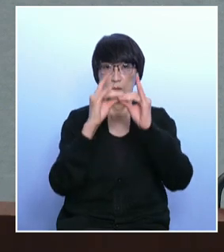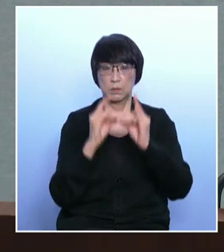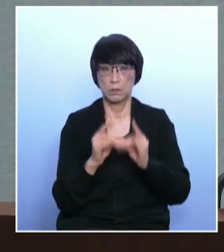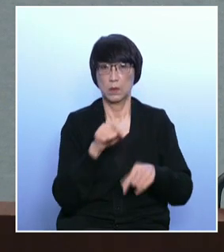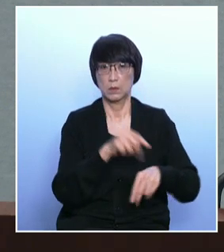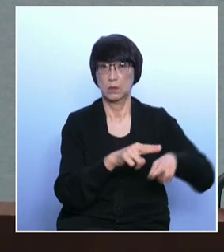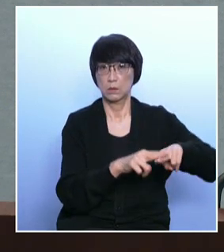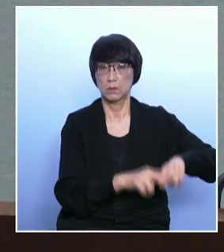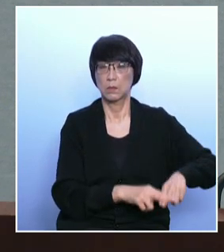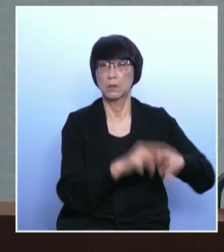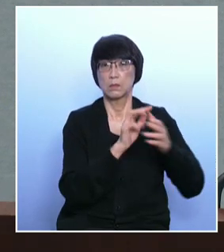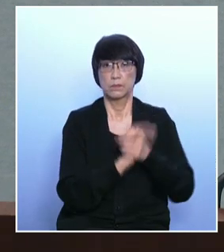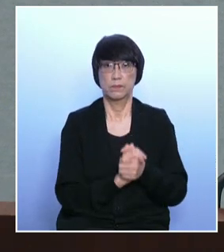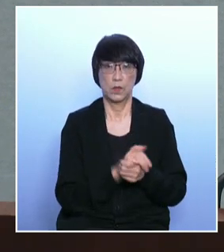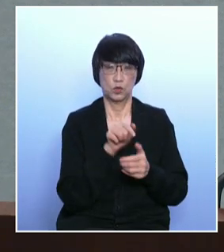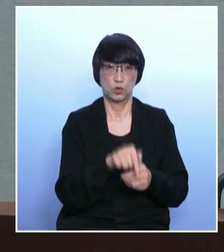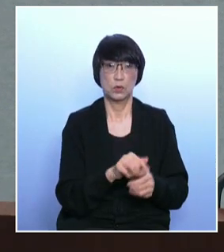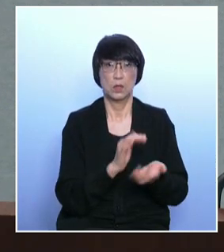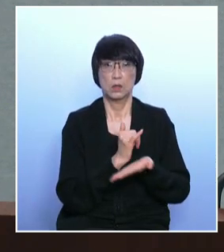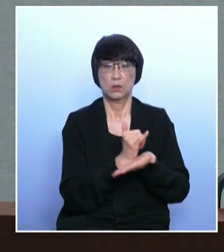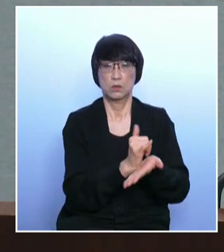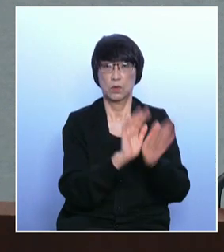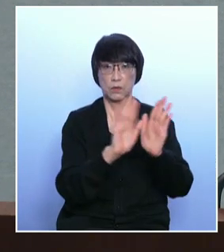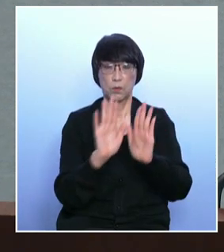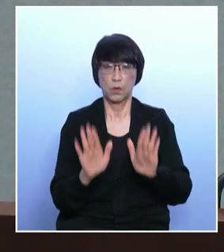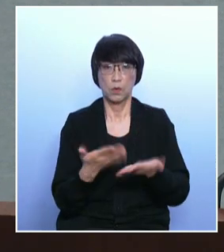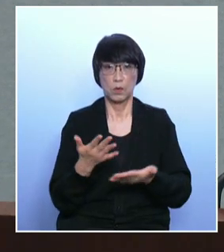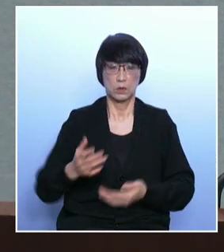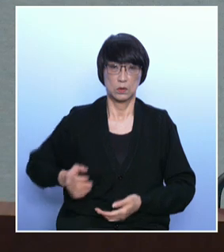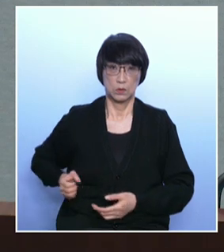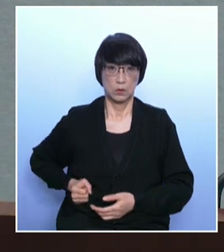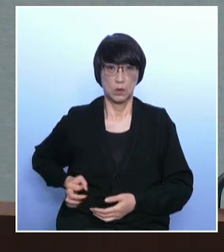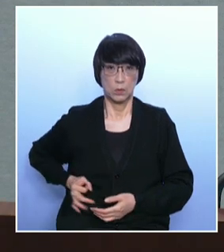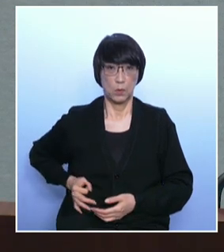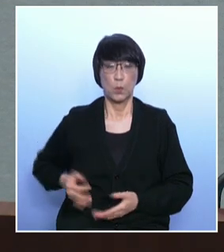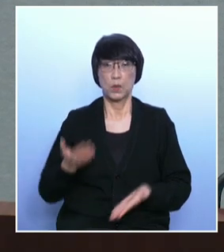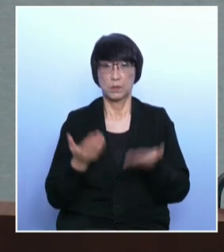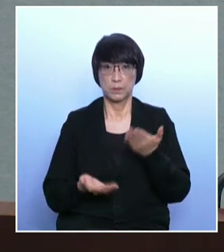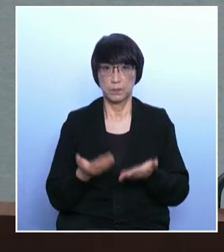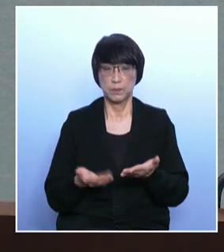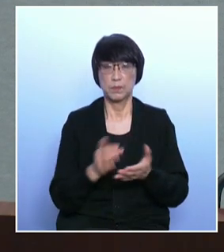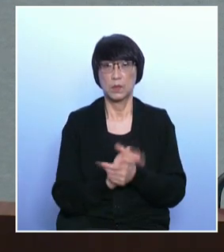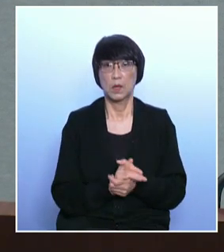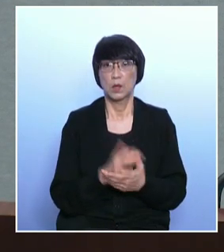inpatient services and day patient services, we have 128 hospital beds.